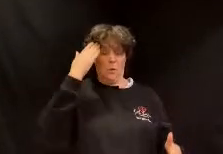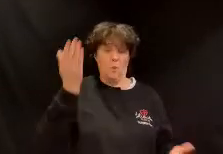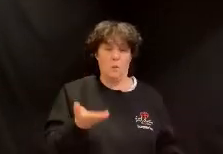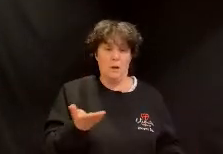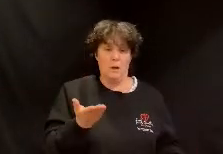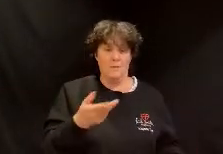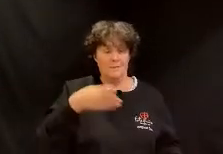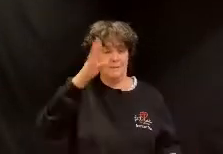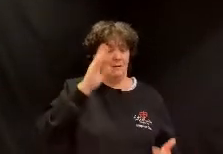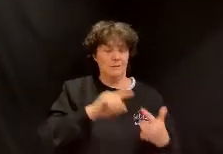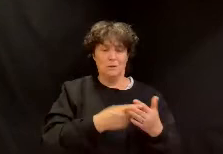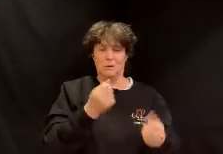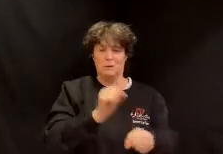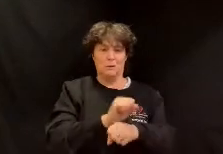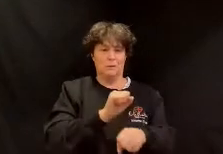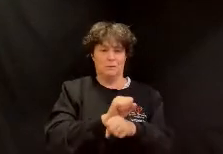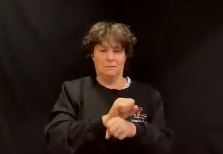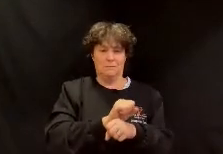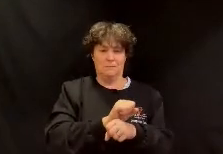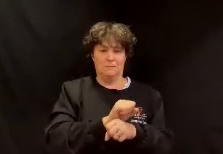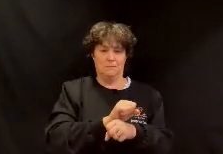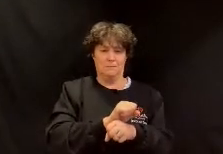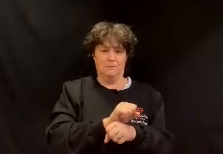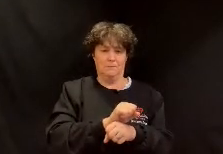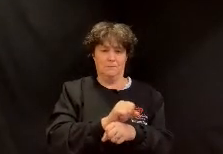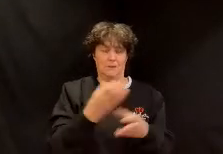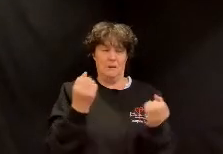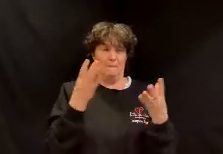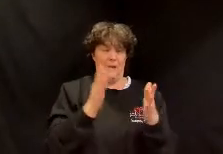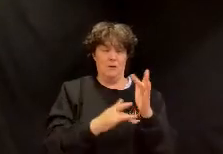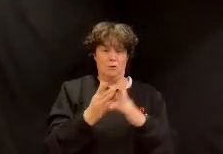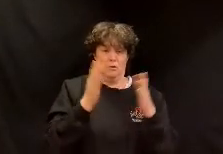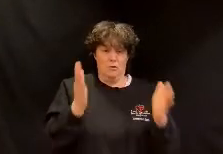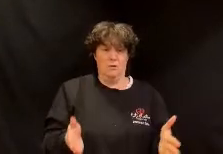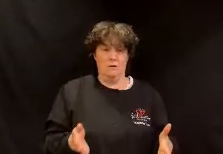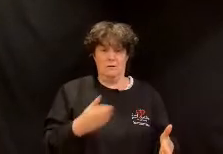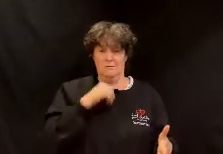starts working. But listen, many Christians aren't doing that.